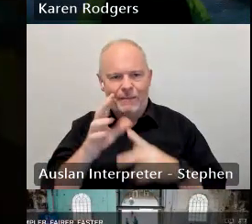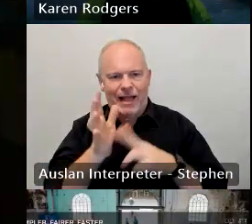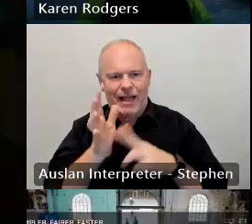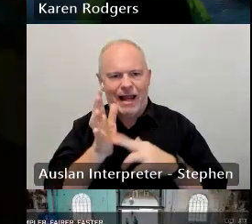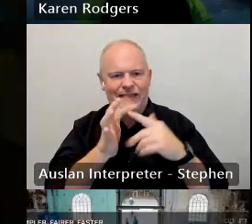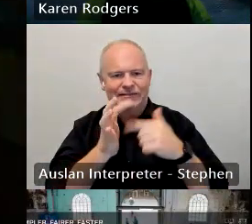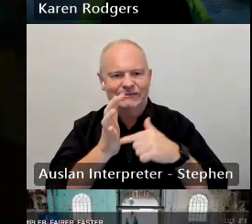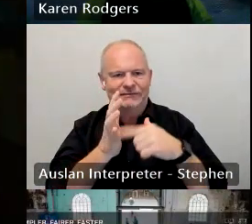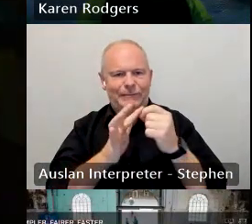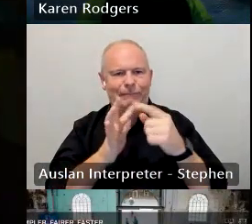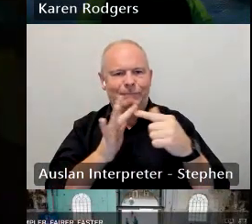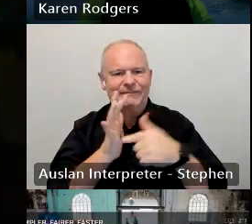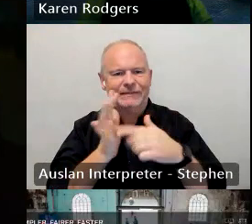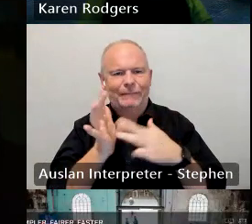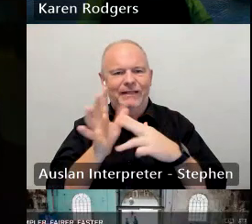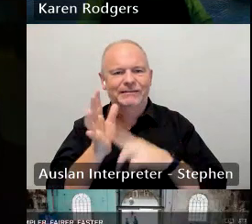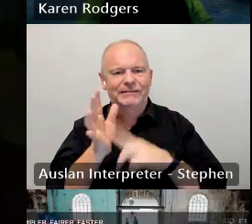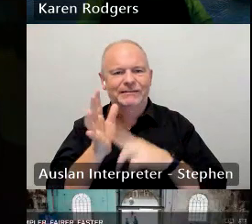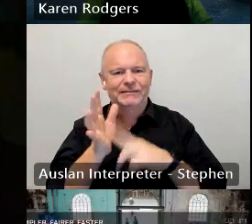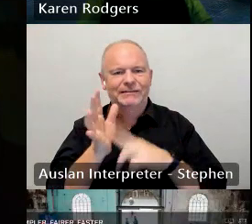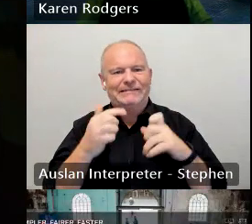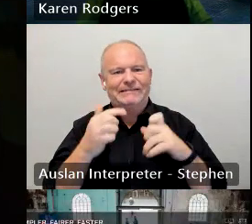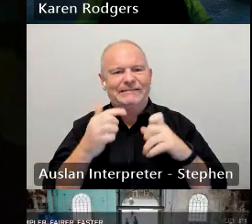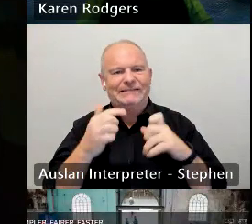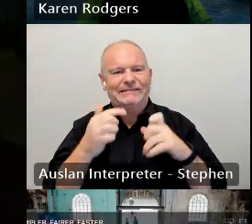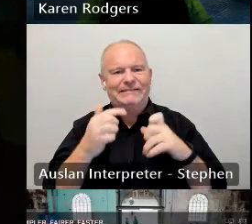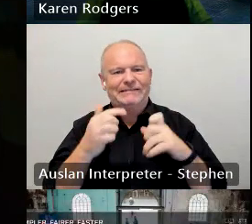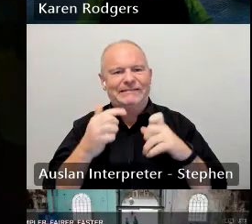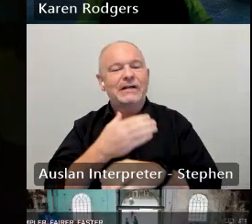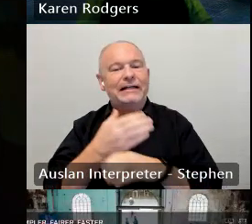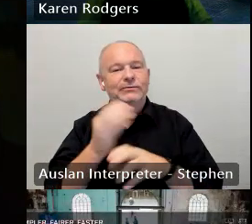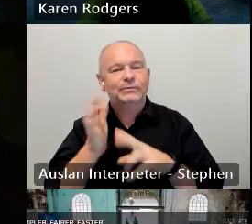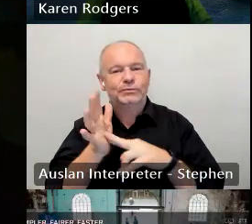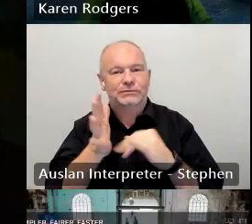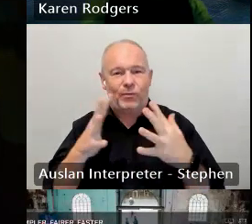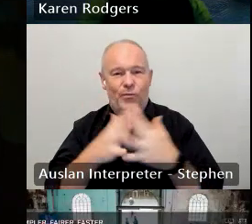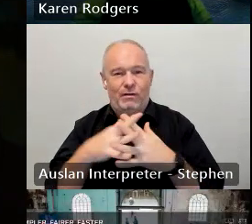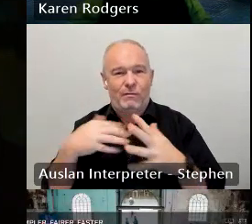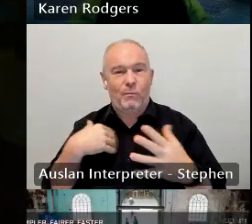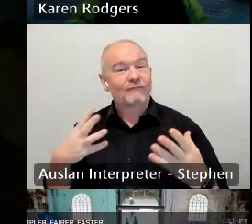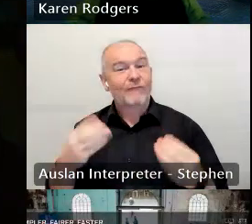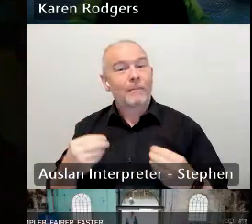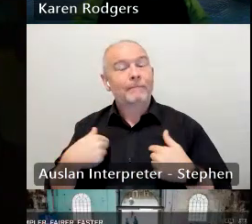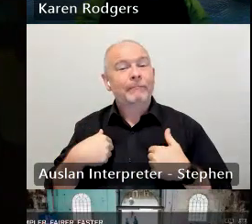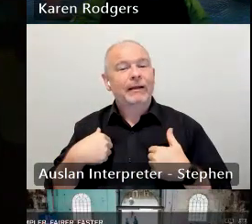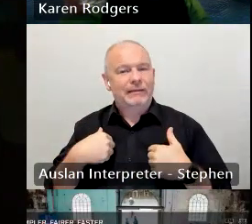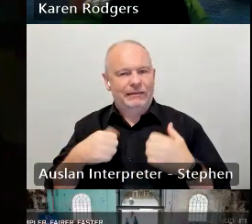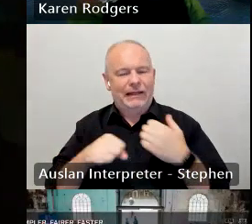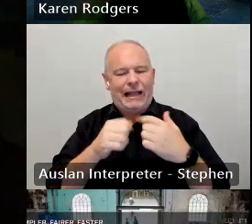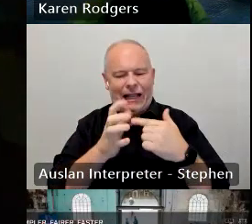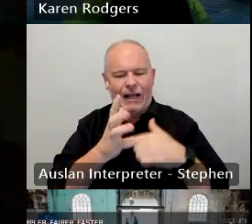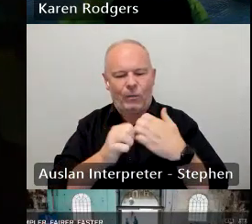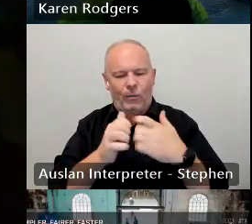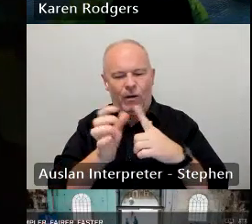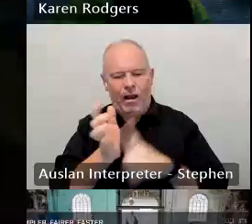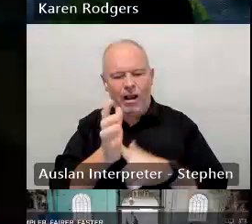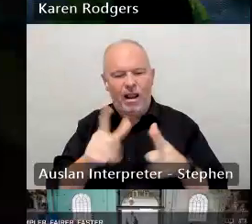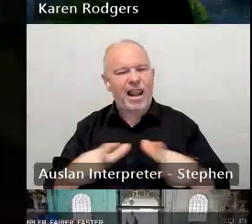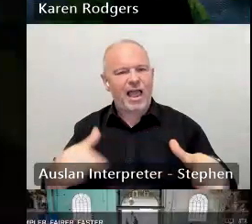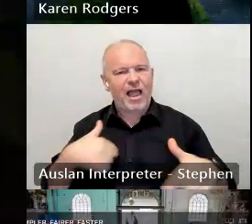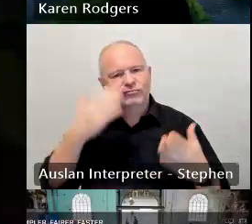Pittman, and I'm the CEO of Create New South Wales. I'm coming to you today from Gadigal land, and I'd like to pay